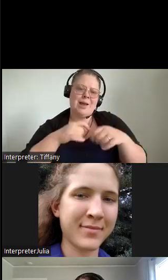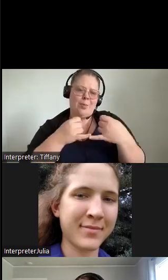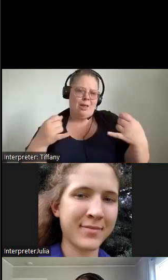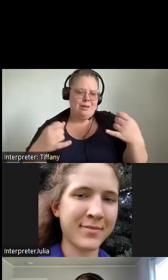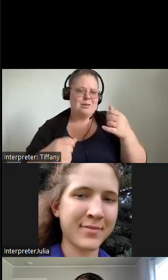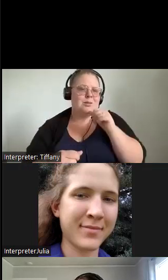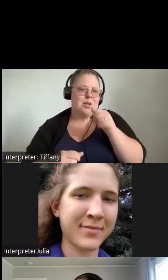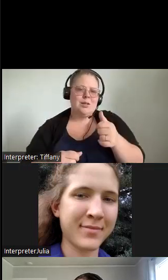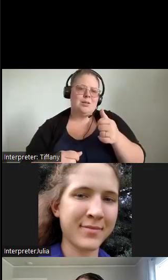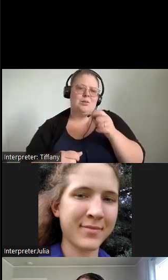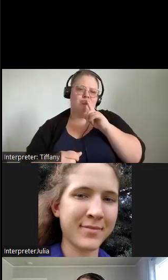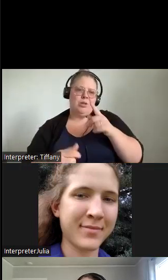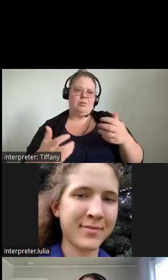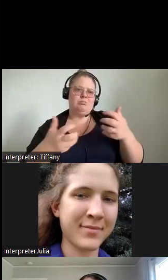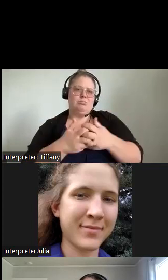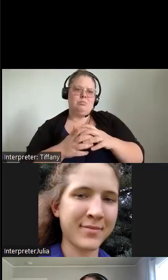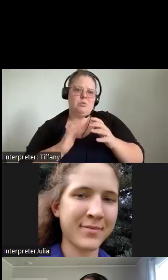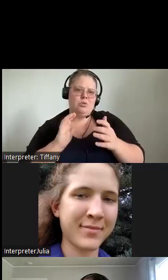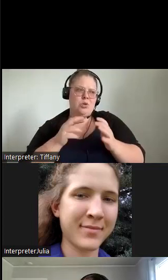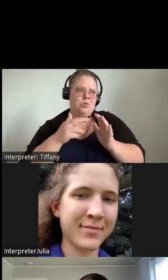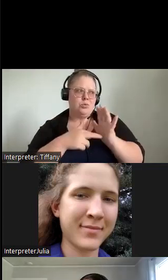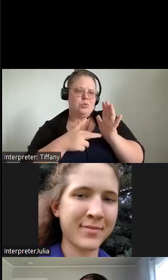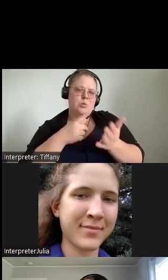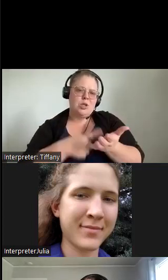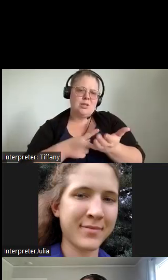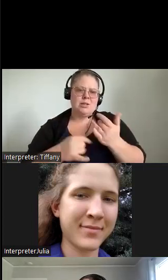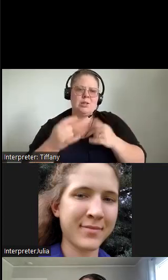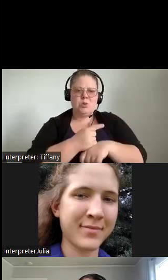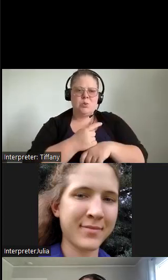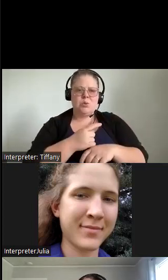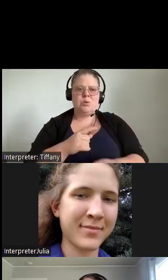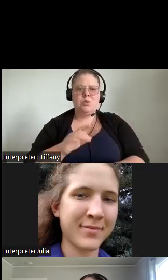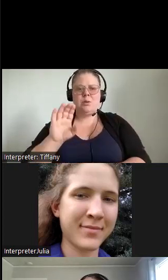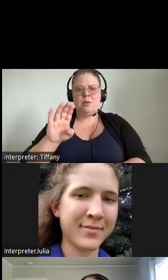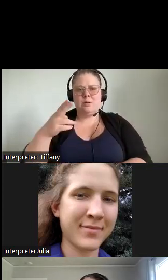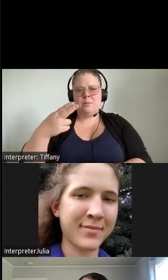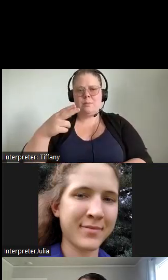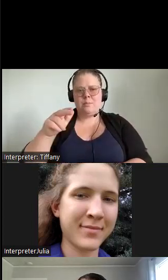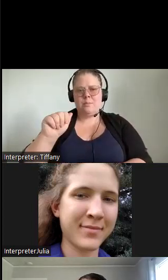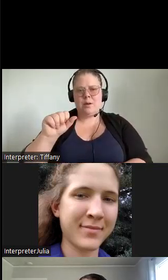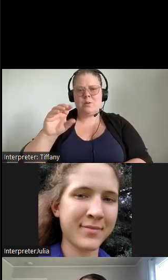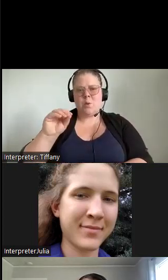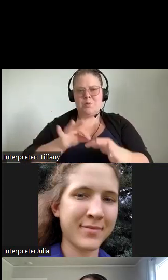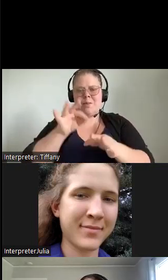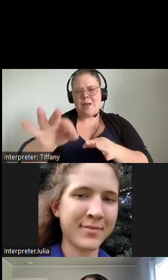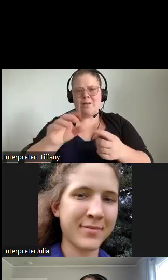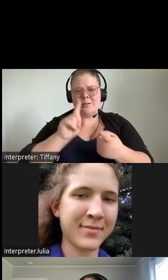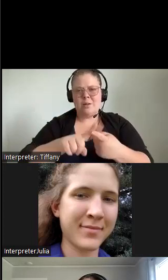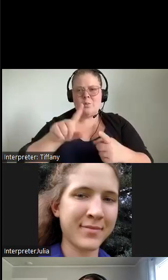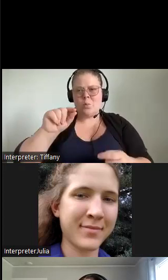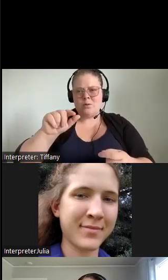we're doing on the rules here today. So BHAs have been delayed until 2025. The rules that